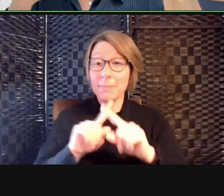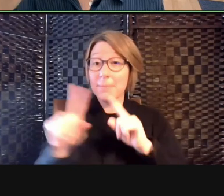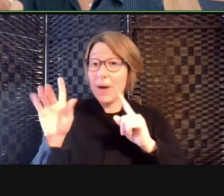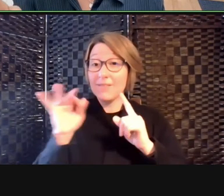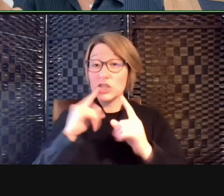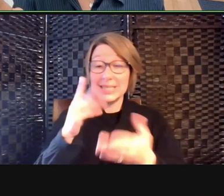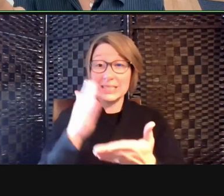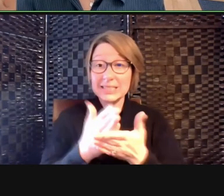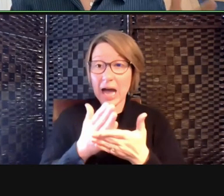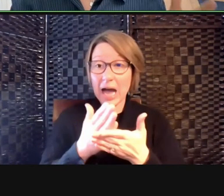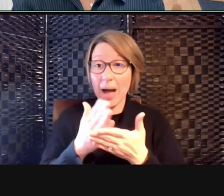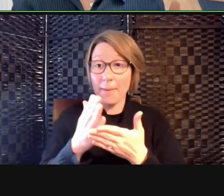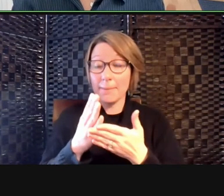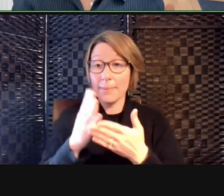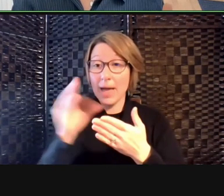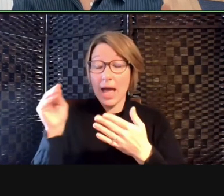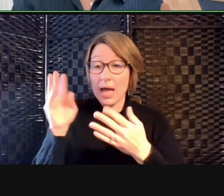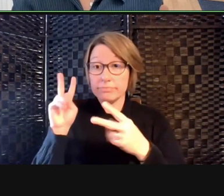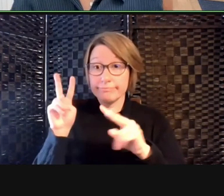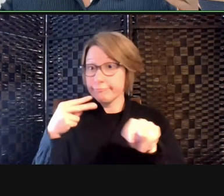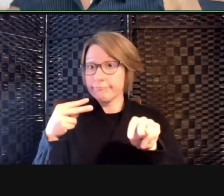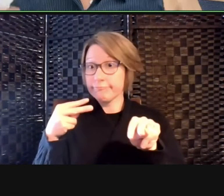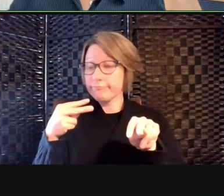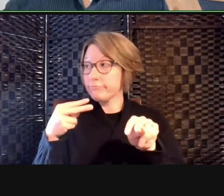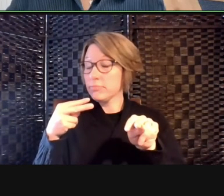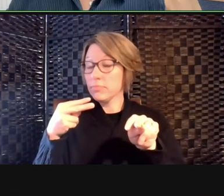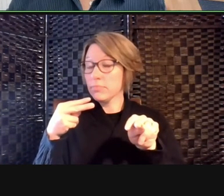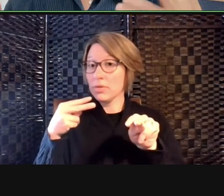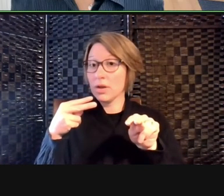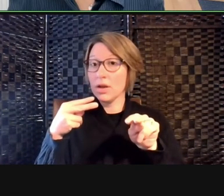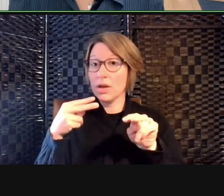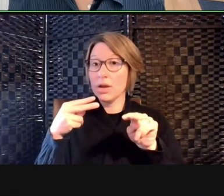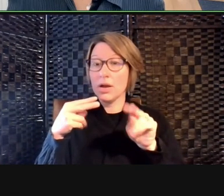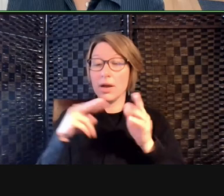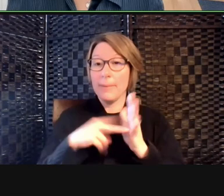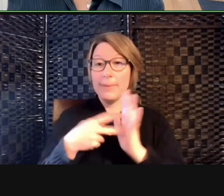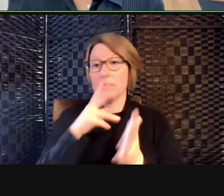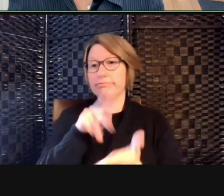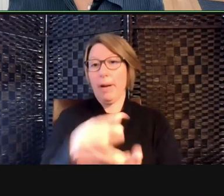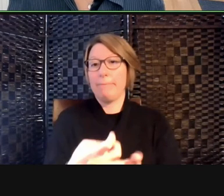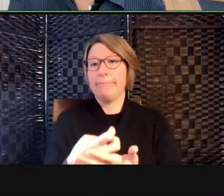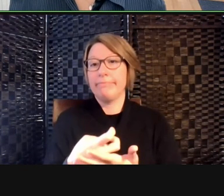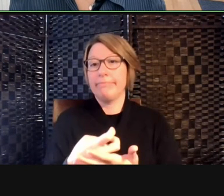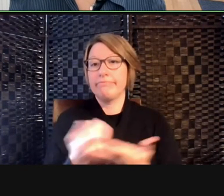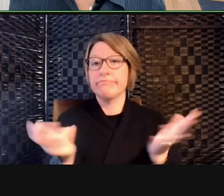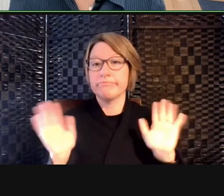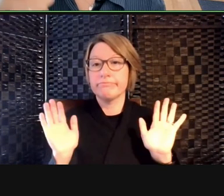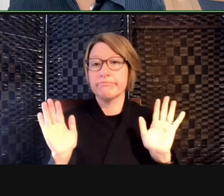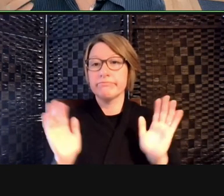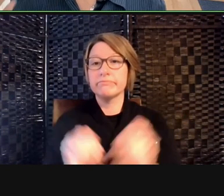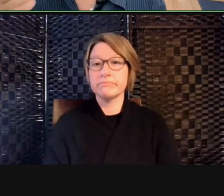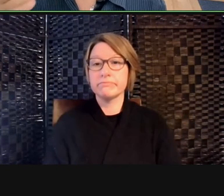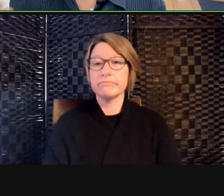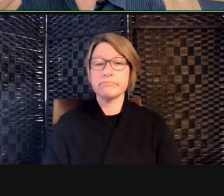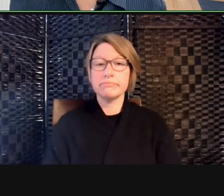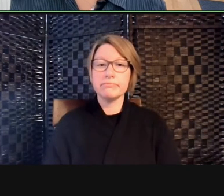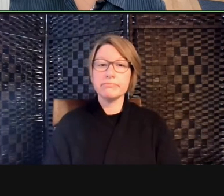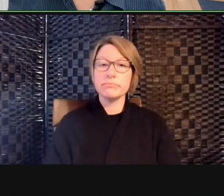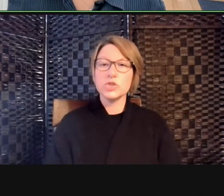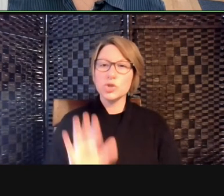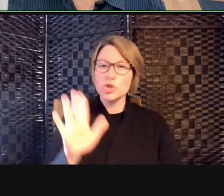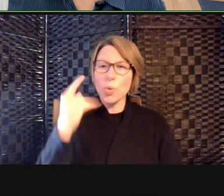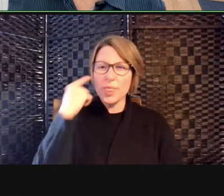she lost focus on that visual marker, then she would just sit down. So really think about if